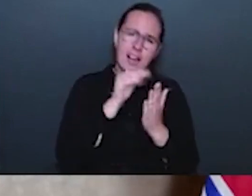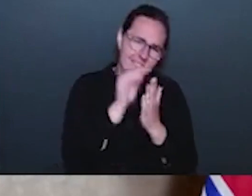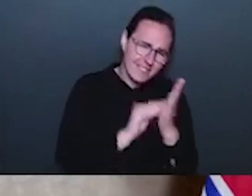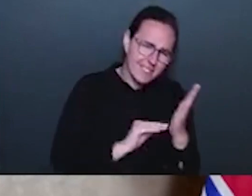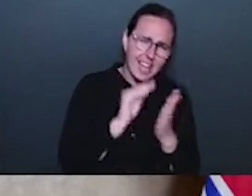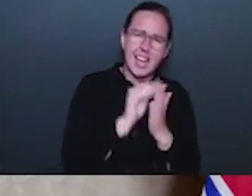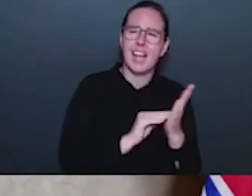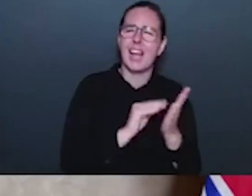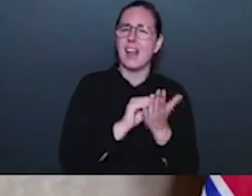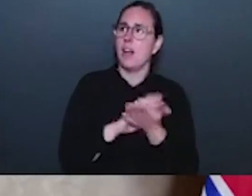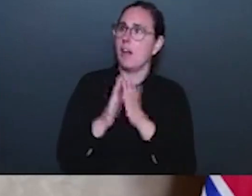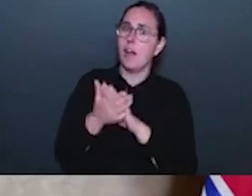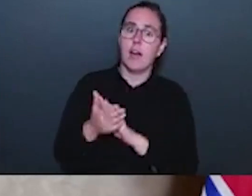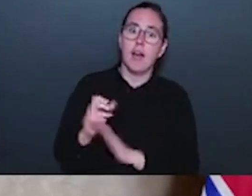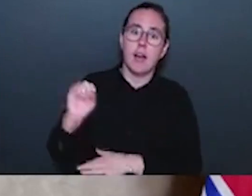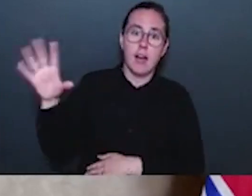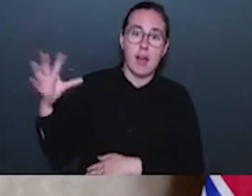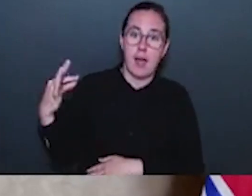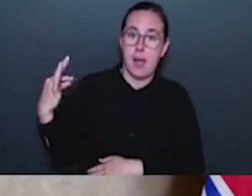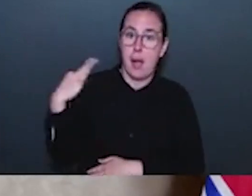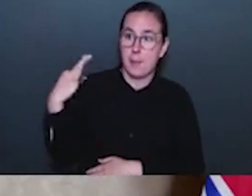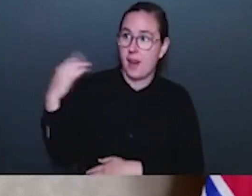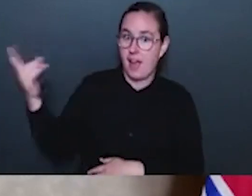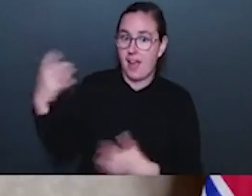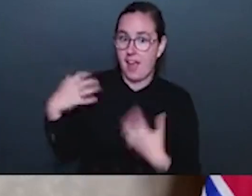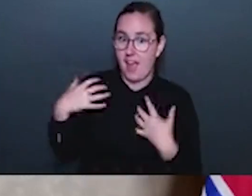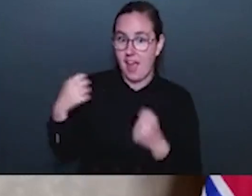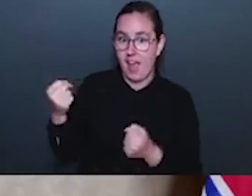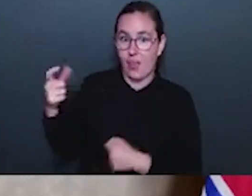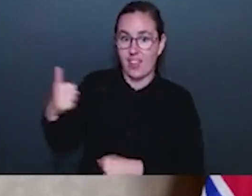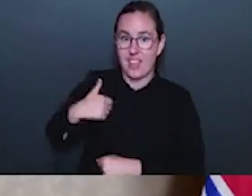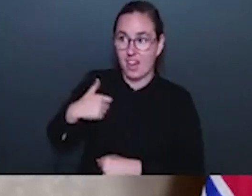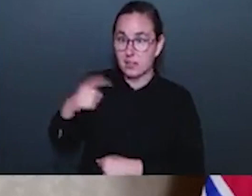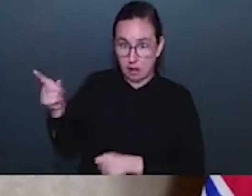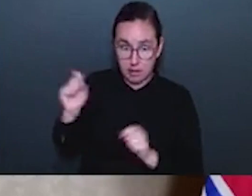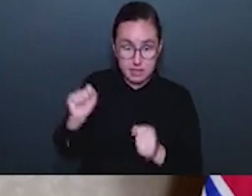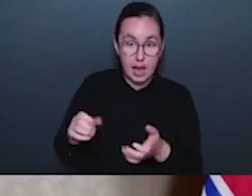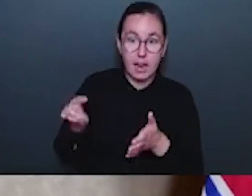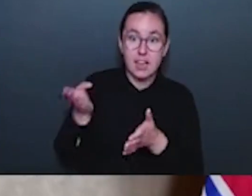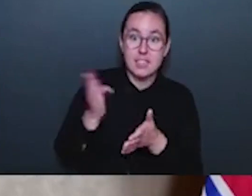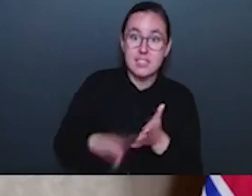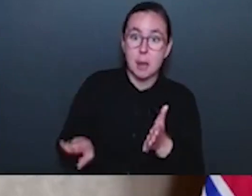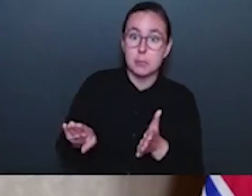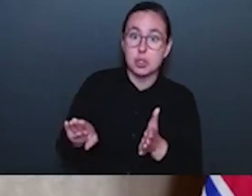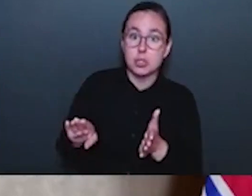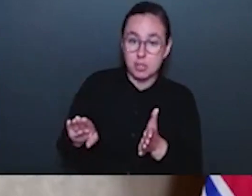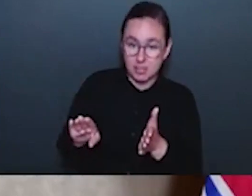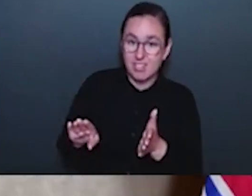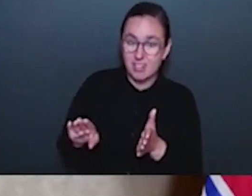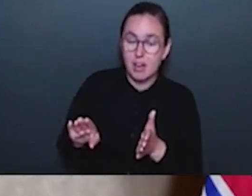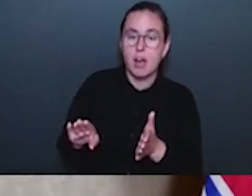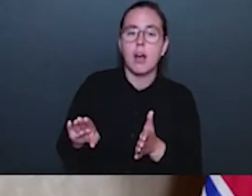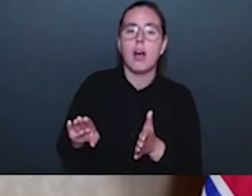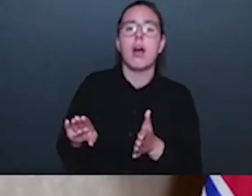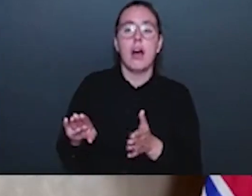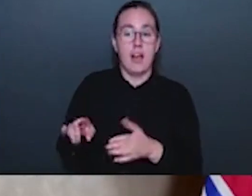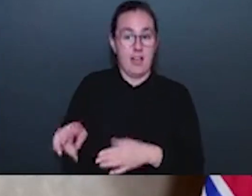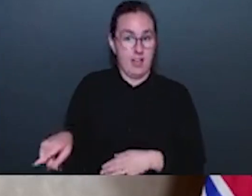rely on them as we implement, evaluate, and monitor decriminalization across the